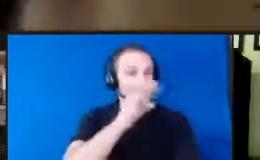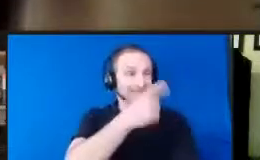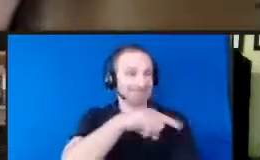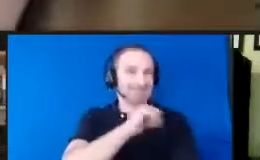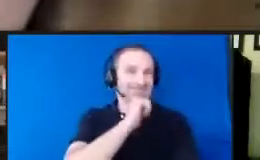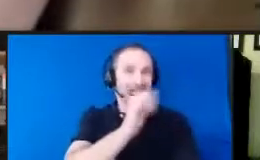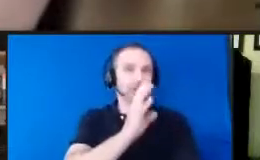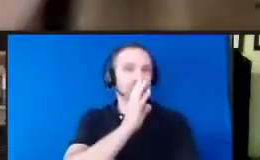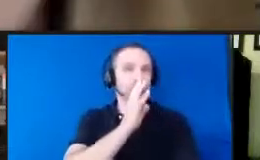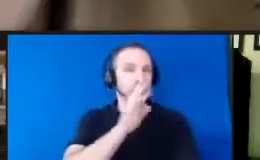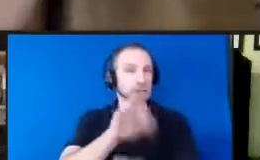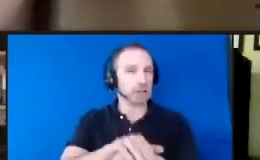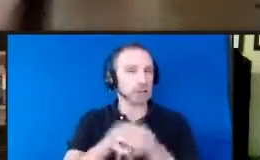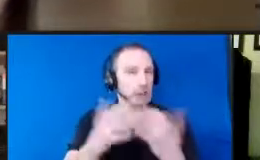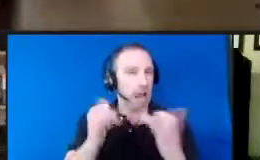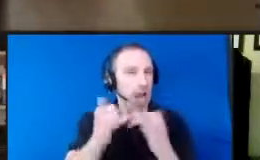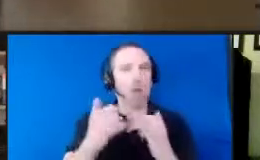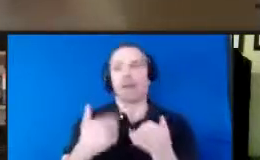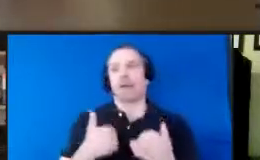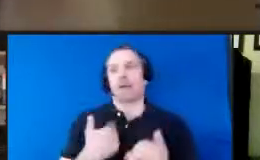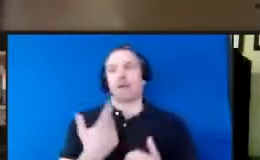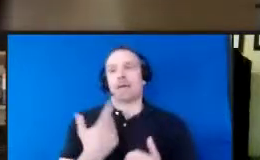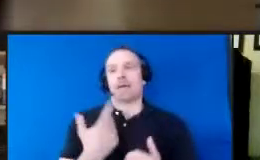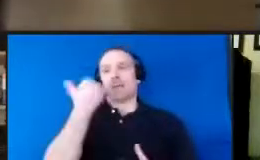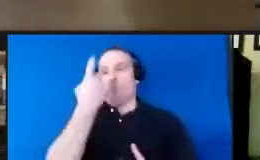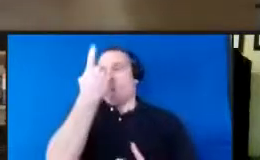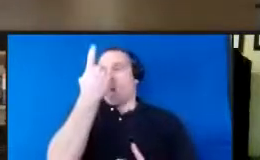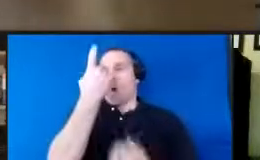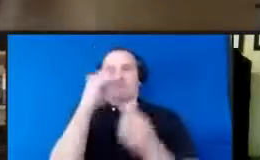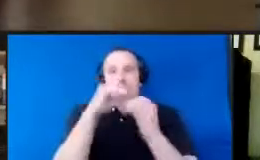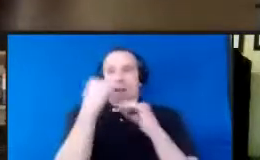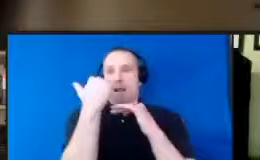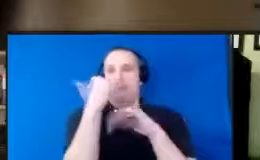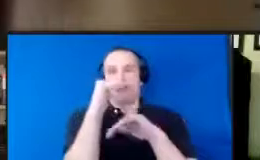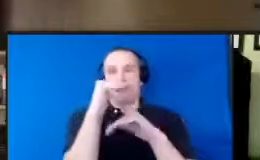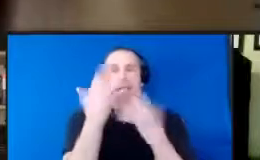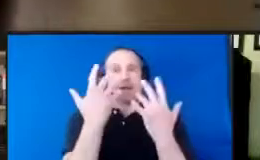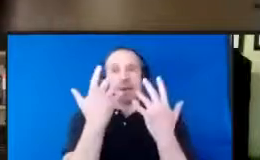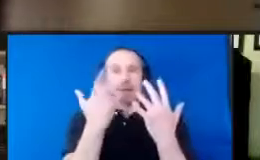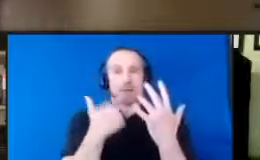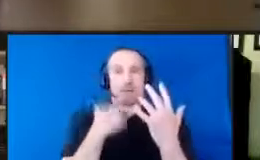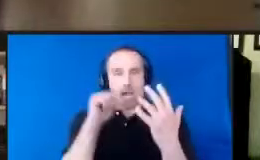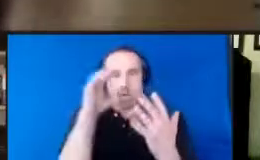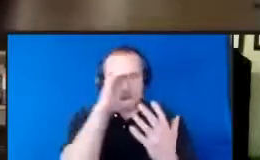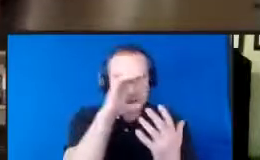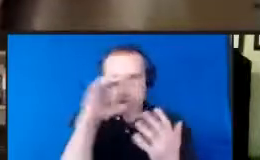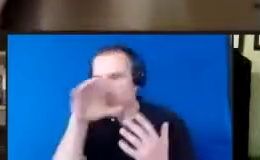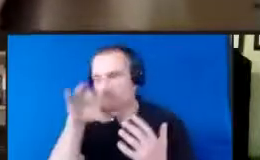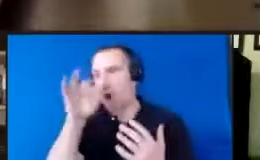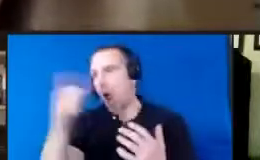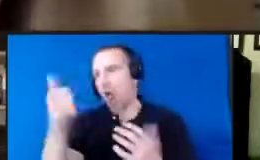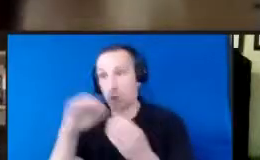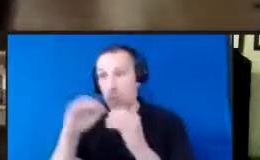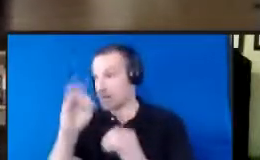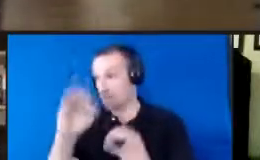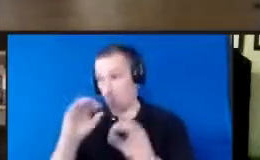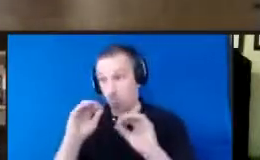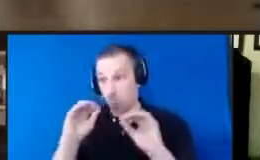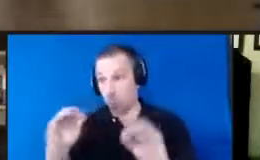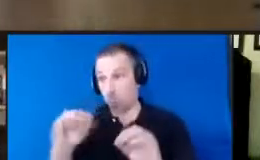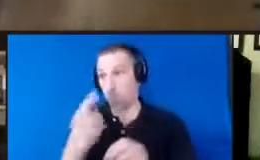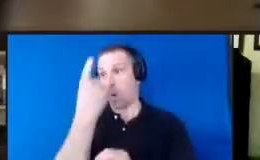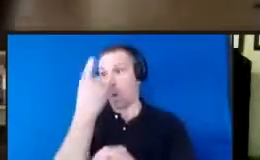number I know is that one, but I can see if there's another option. And if not, then we'll work with our community partners to make sure that we have the